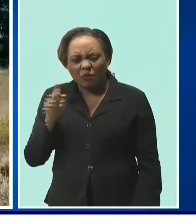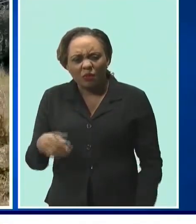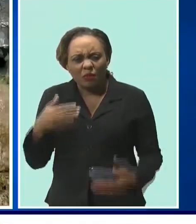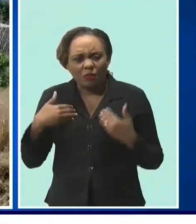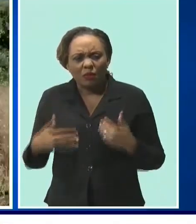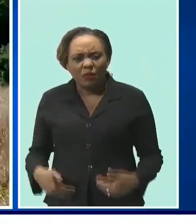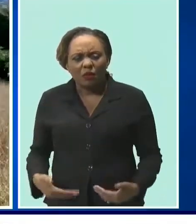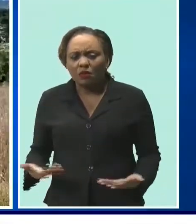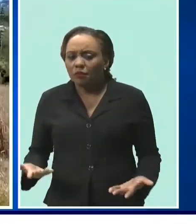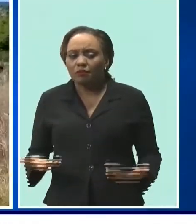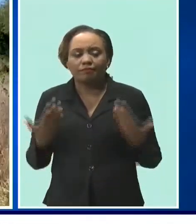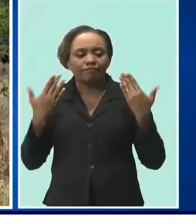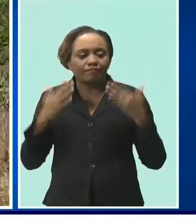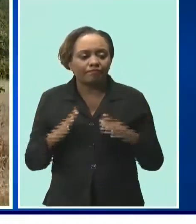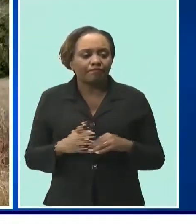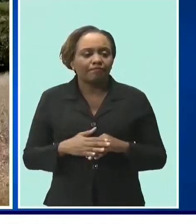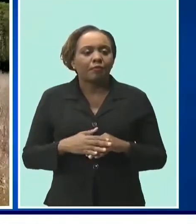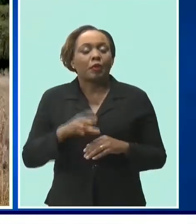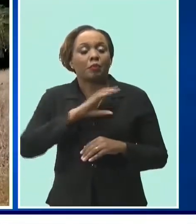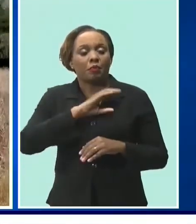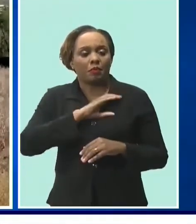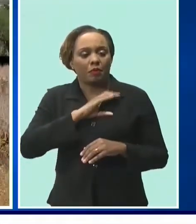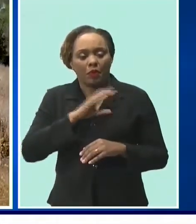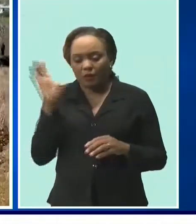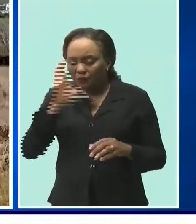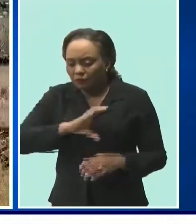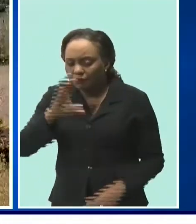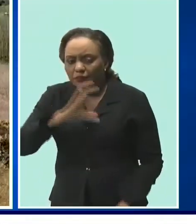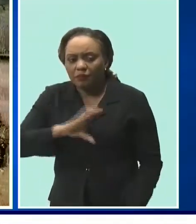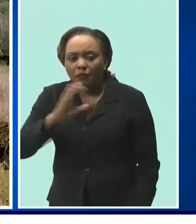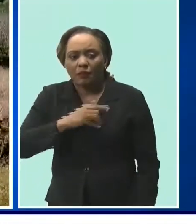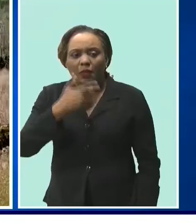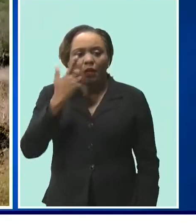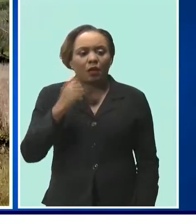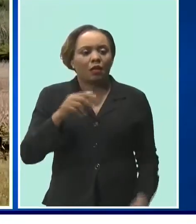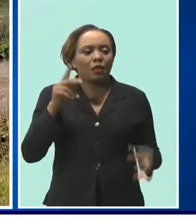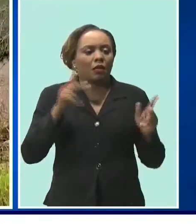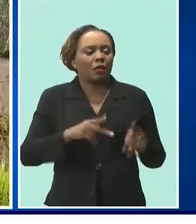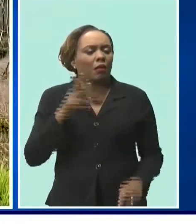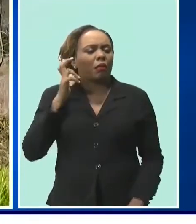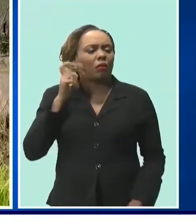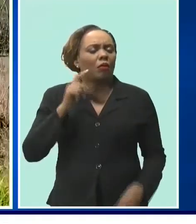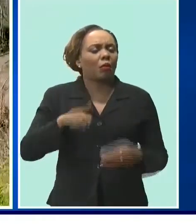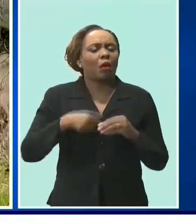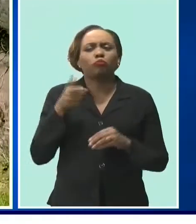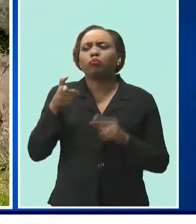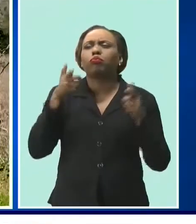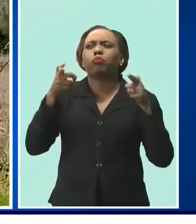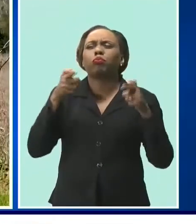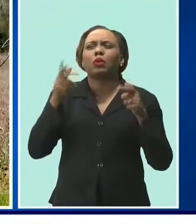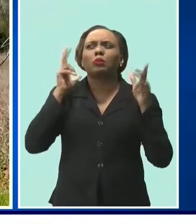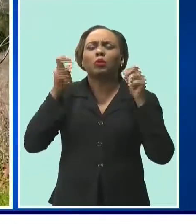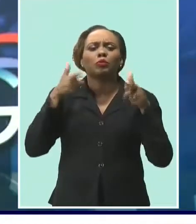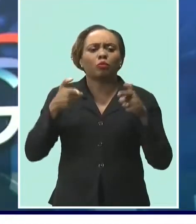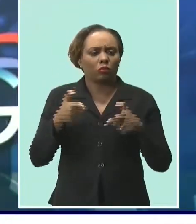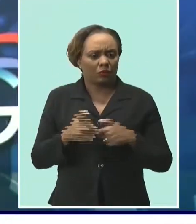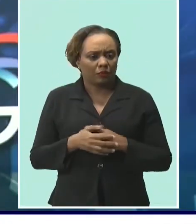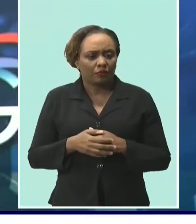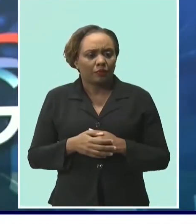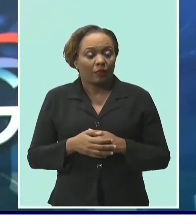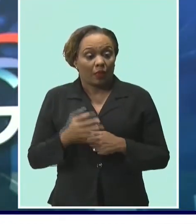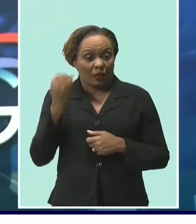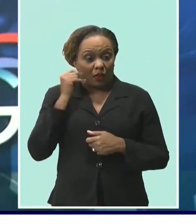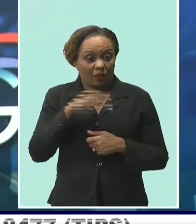11:45 this morning after lawmen undertook a search of the area following a reported shooting incident in the nearby Martinique Road. Police are